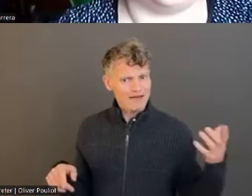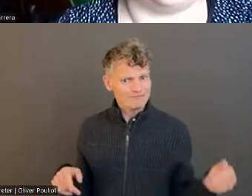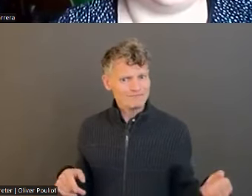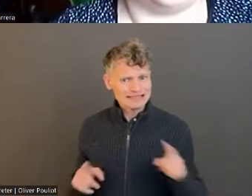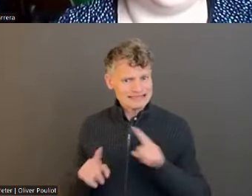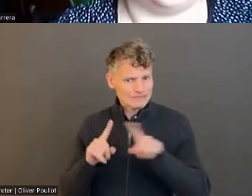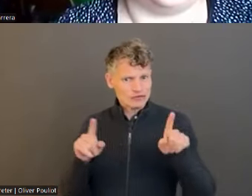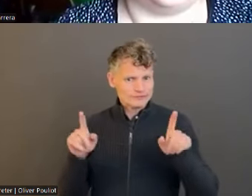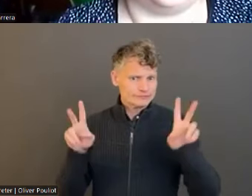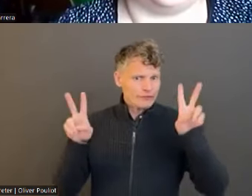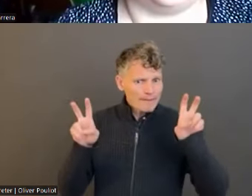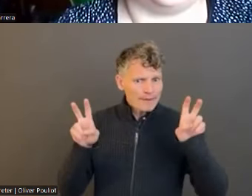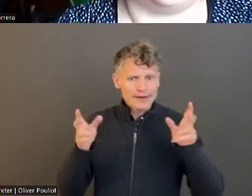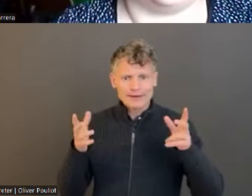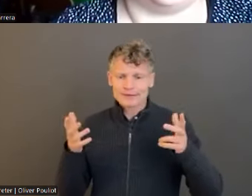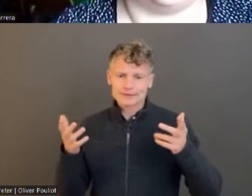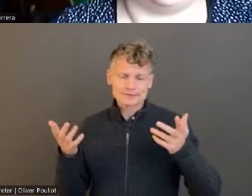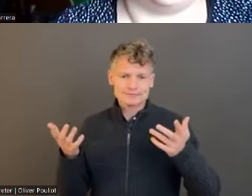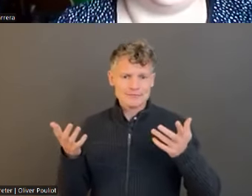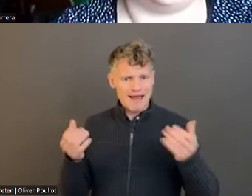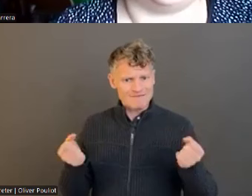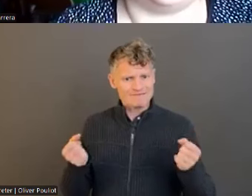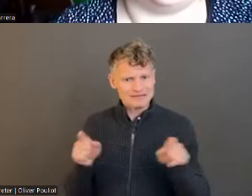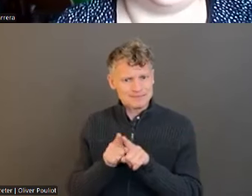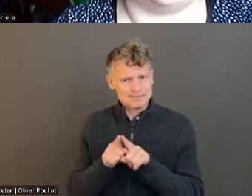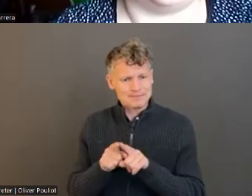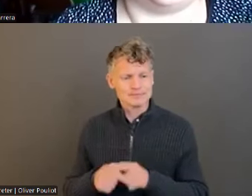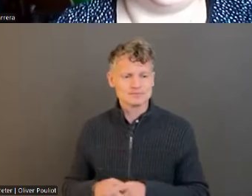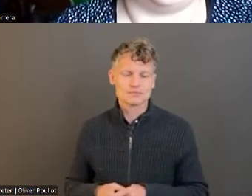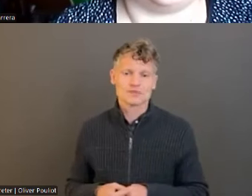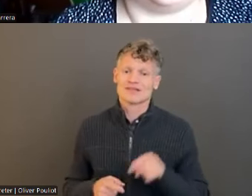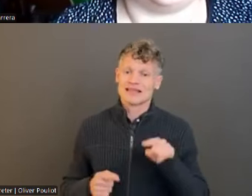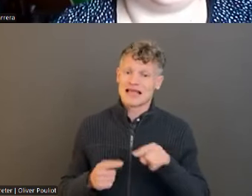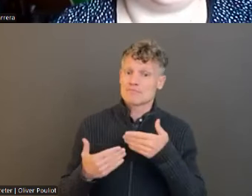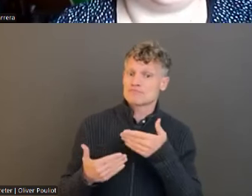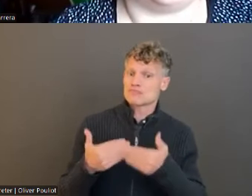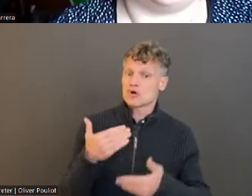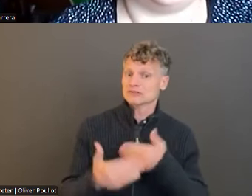the process, but being part of the other public policies that impact health.